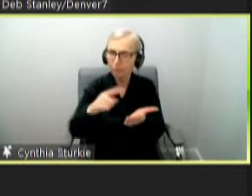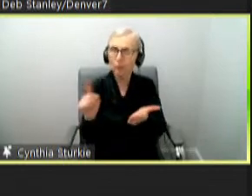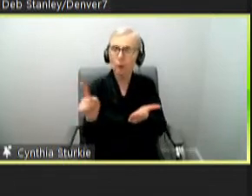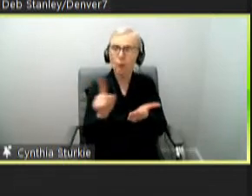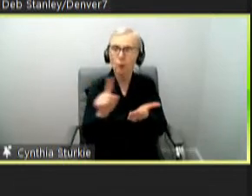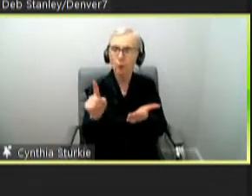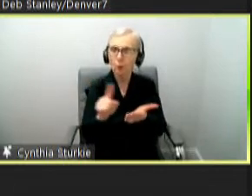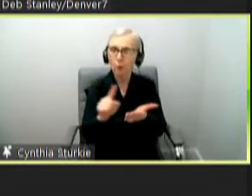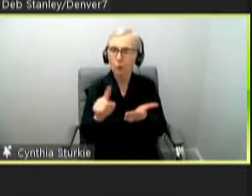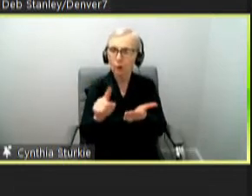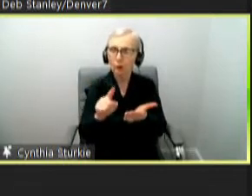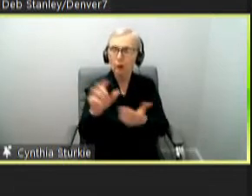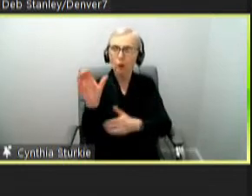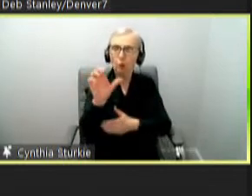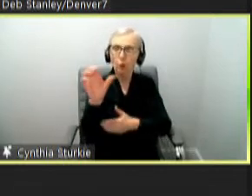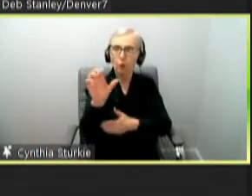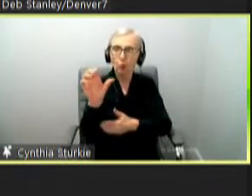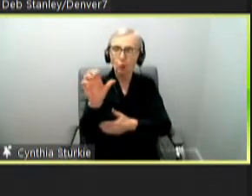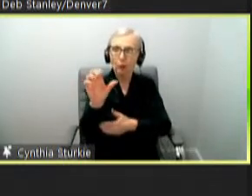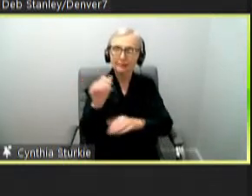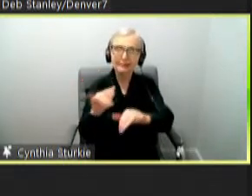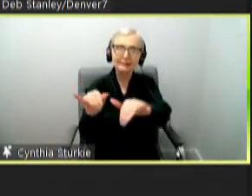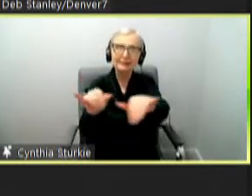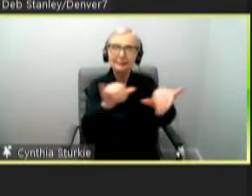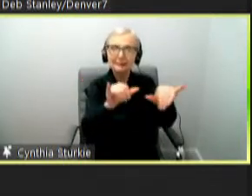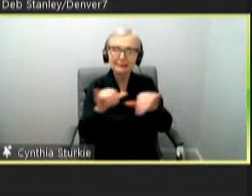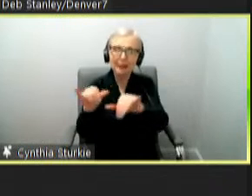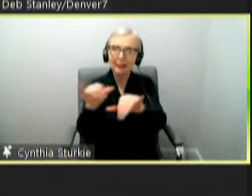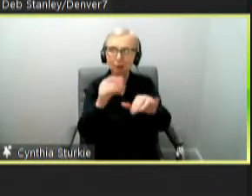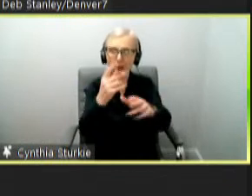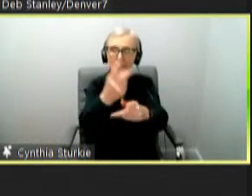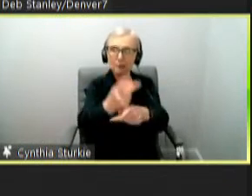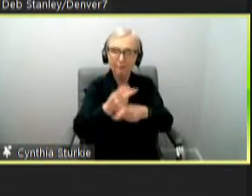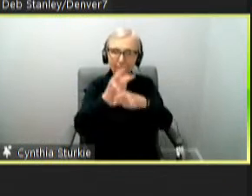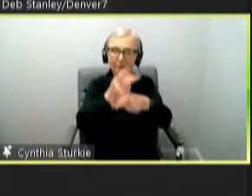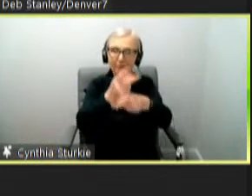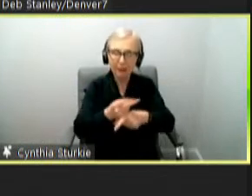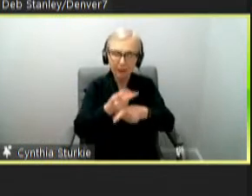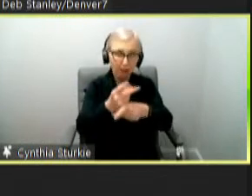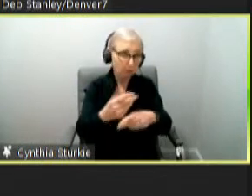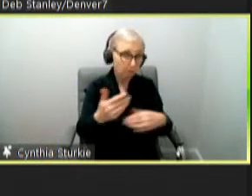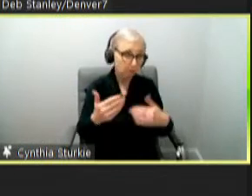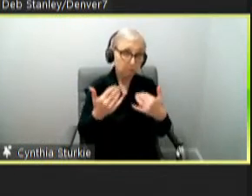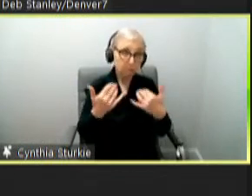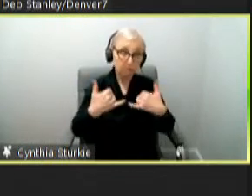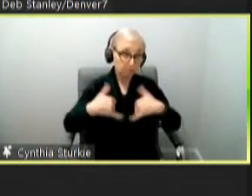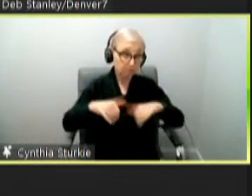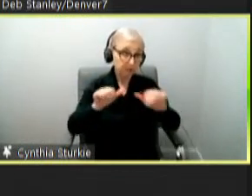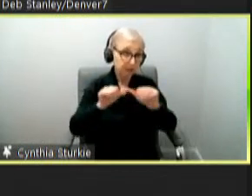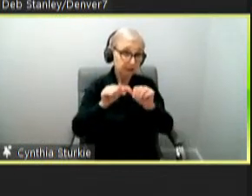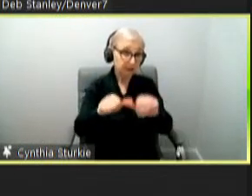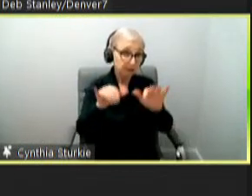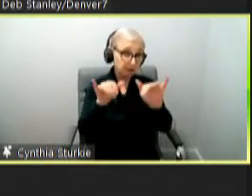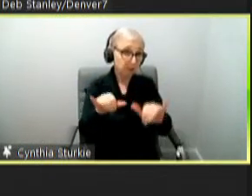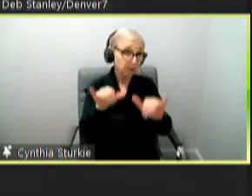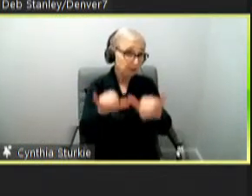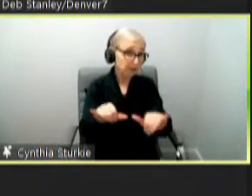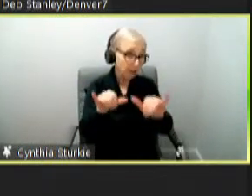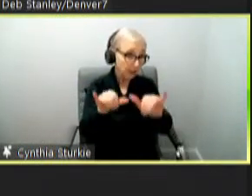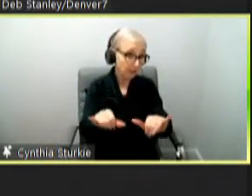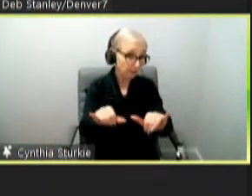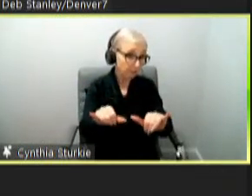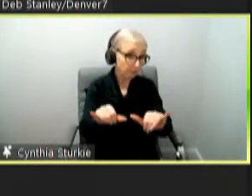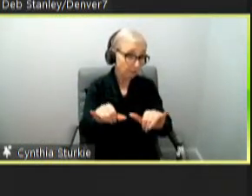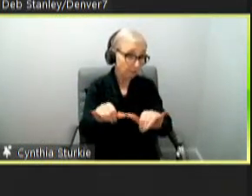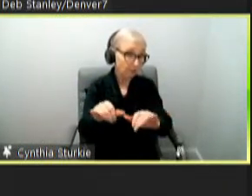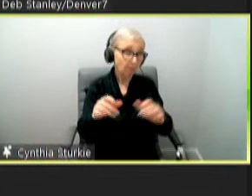things are in terms of crisis standards of care. Do you anticipate kind of status quo for now, where they would continue to be